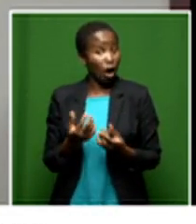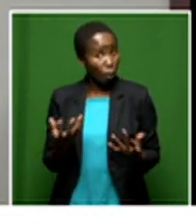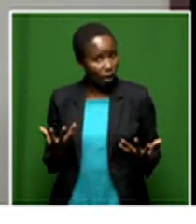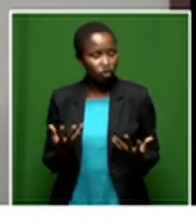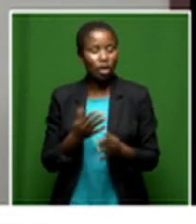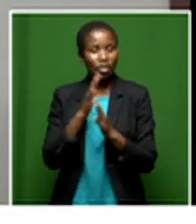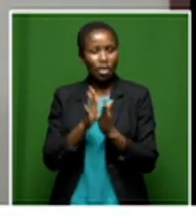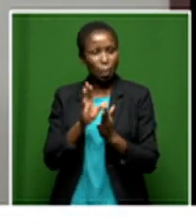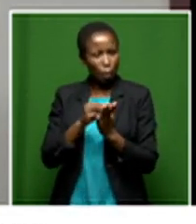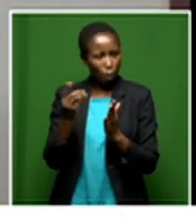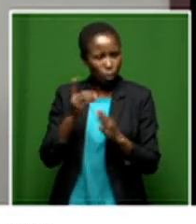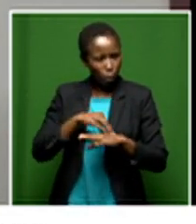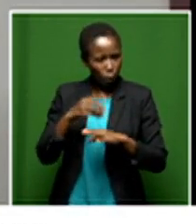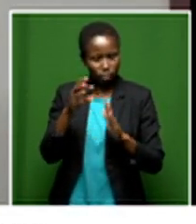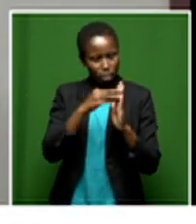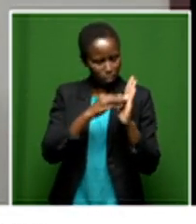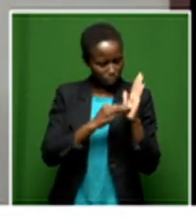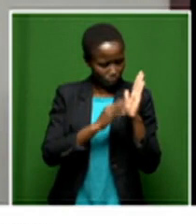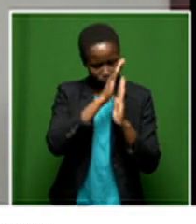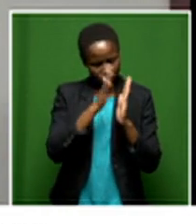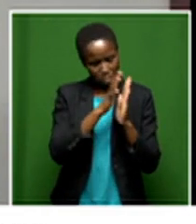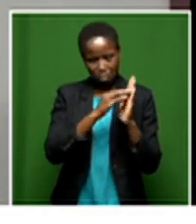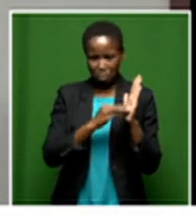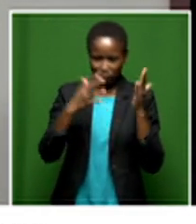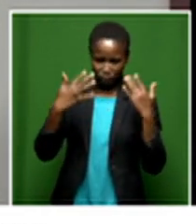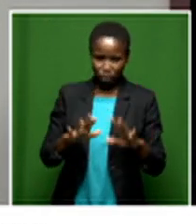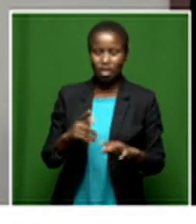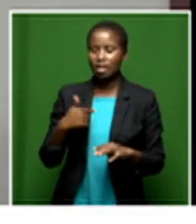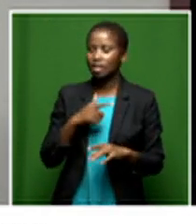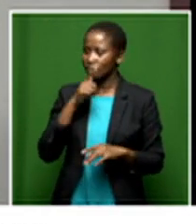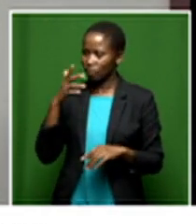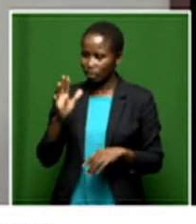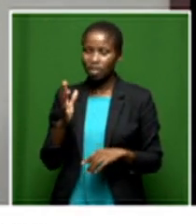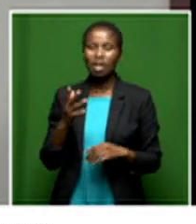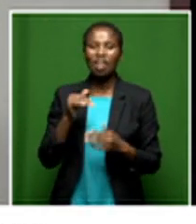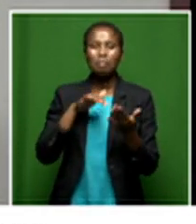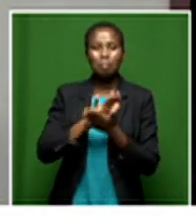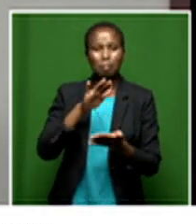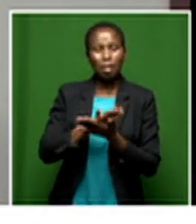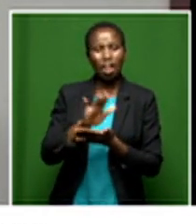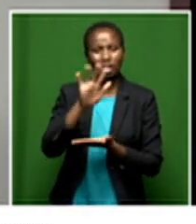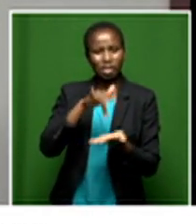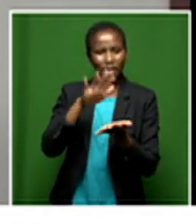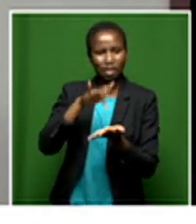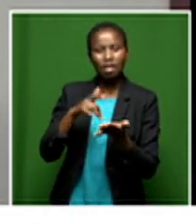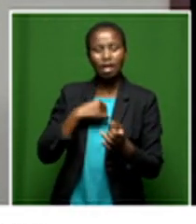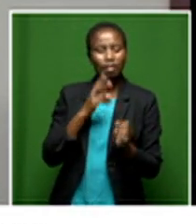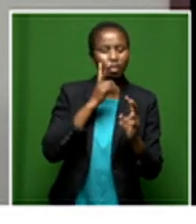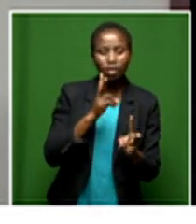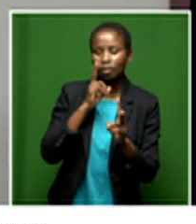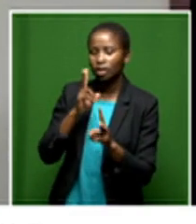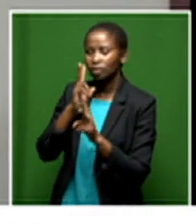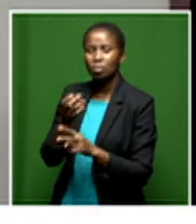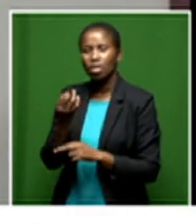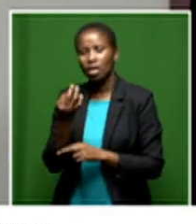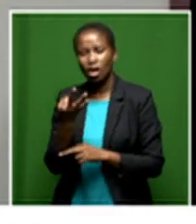the problems lie. And from today, well, in fact, I've been visiting some of the mail centers already. I've been to about 3 or 4 of them in